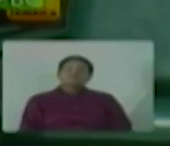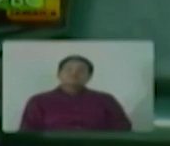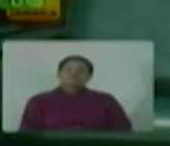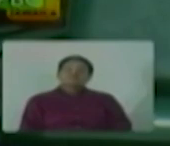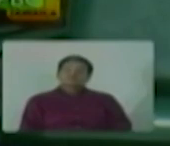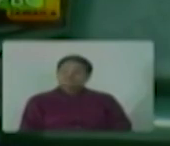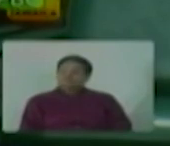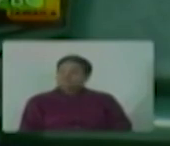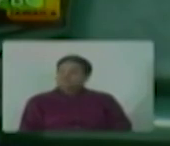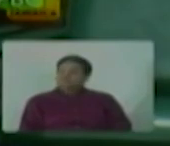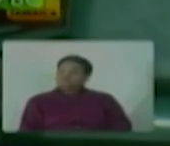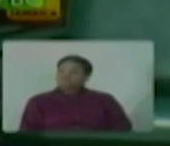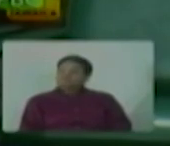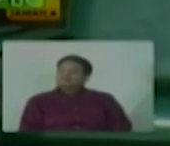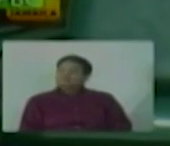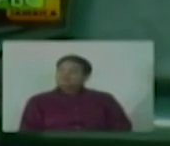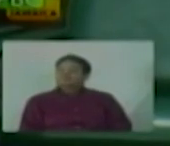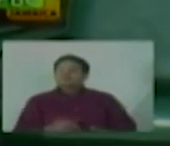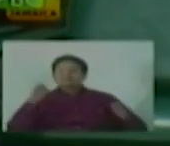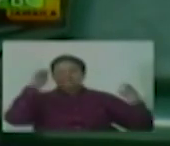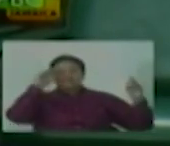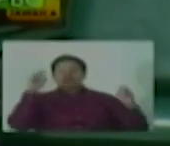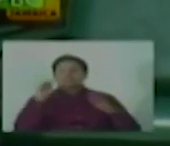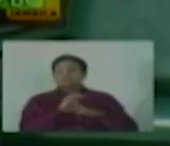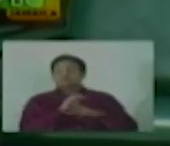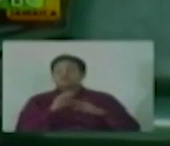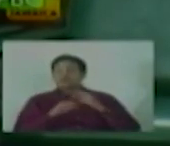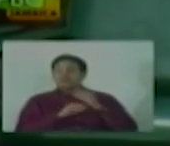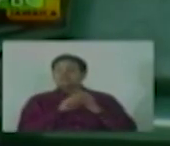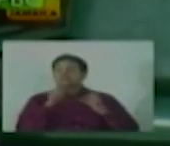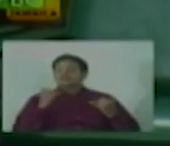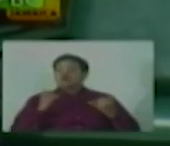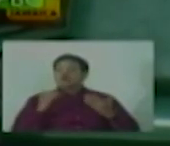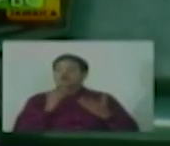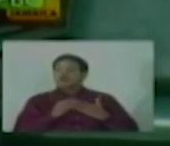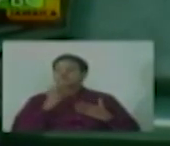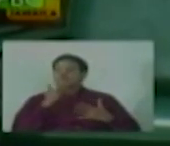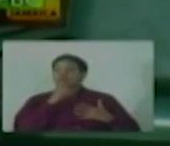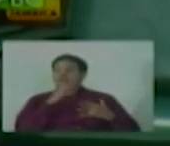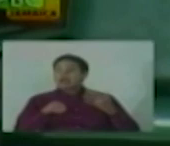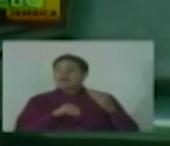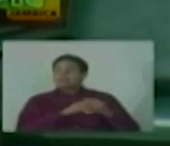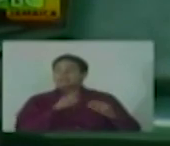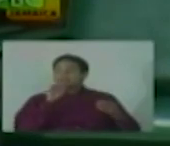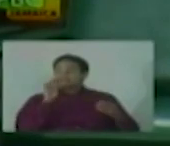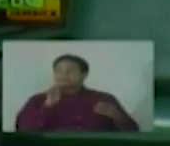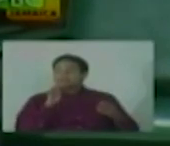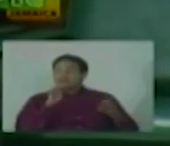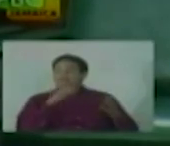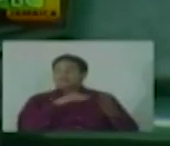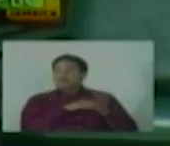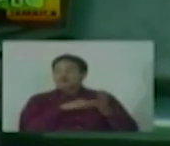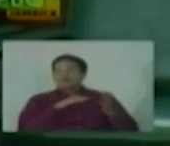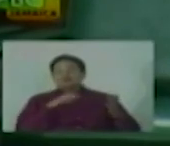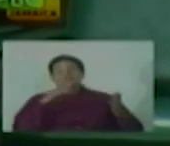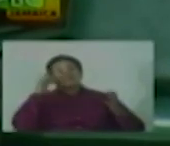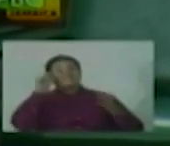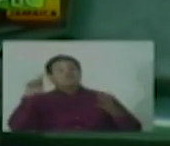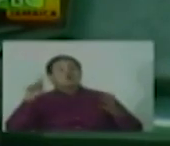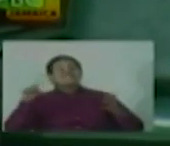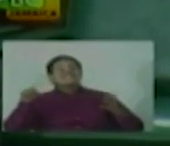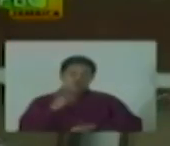The Education Ministry is also currently procuring an additional 7,000 for